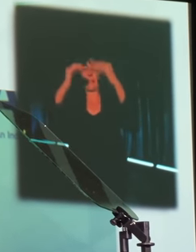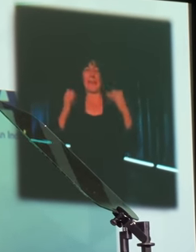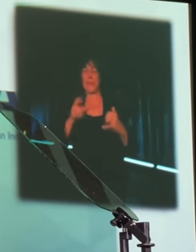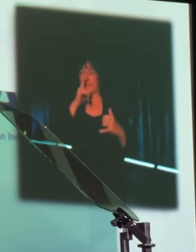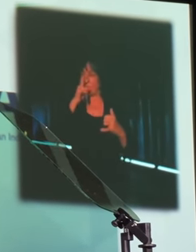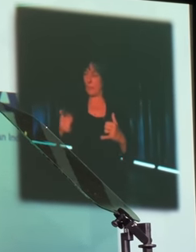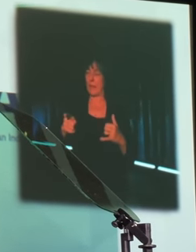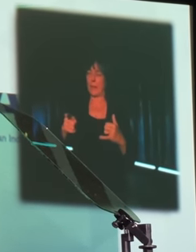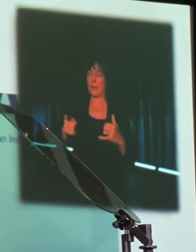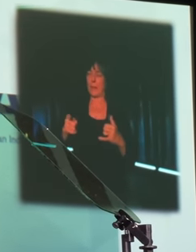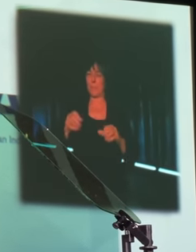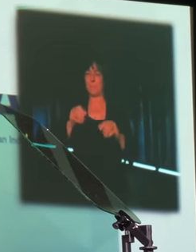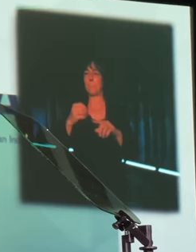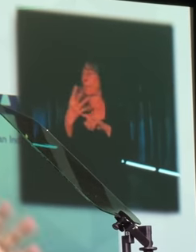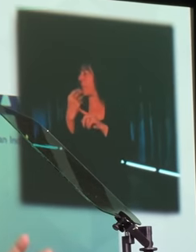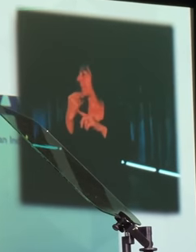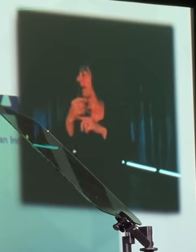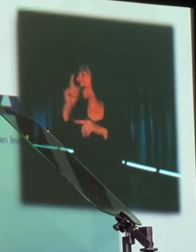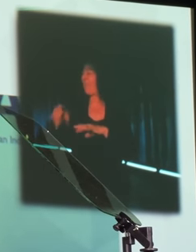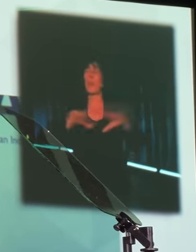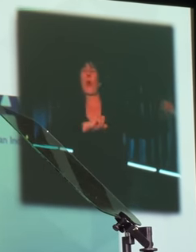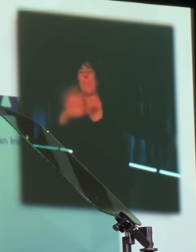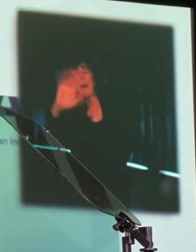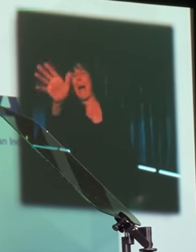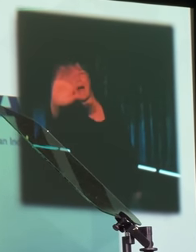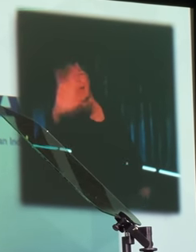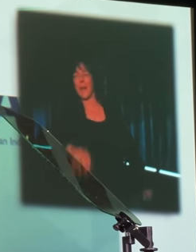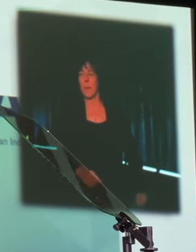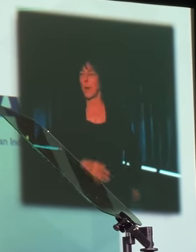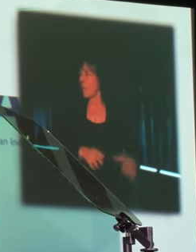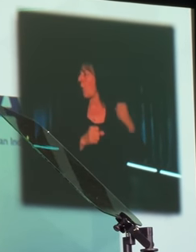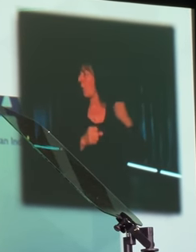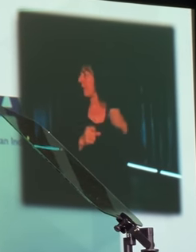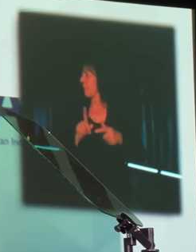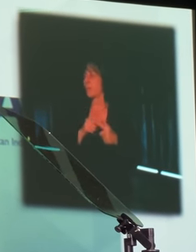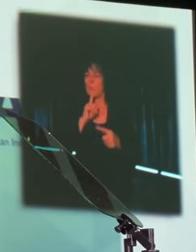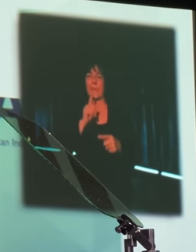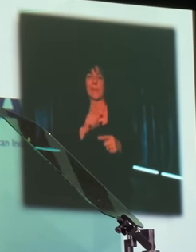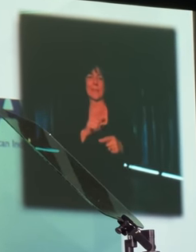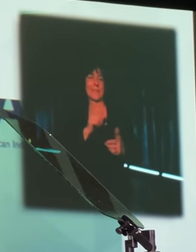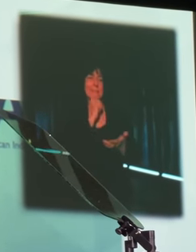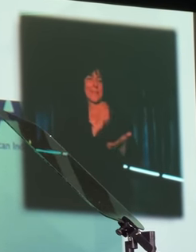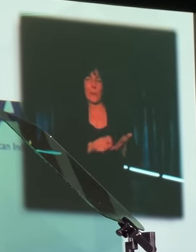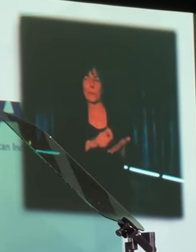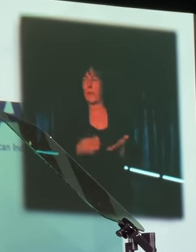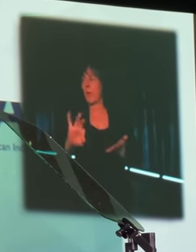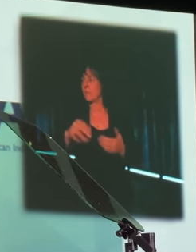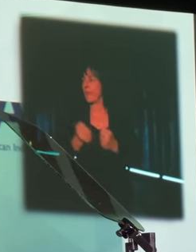really beeping at me. I have to go. I'm probably holding up the secretary of